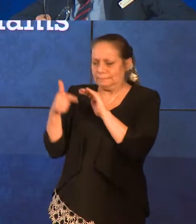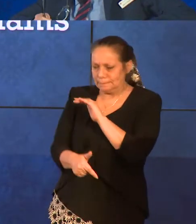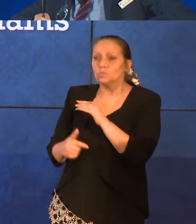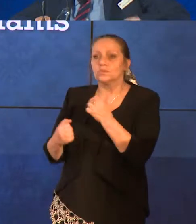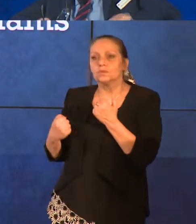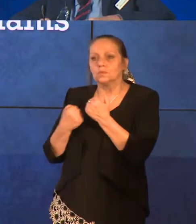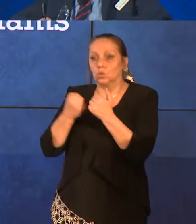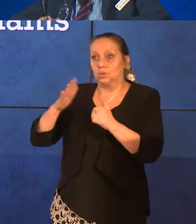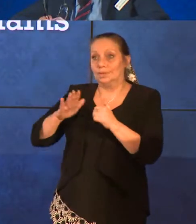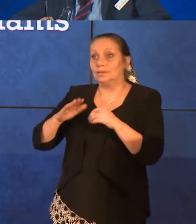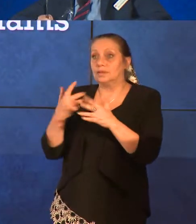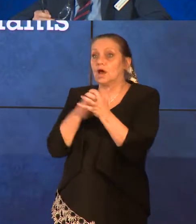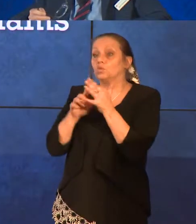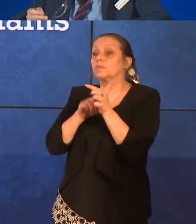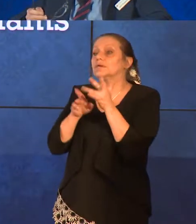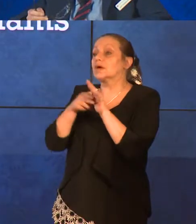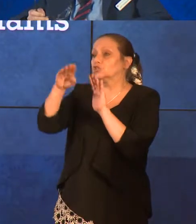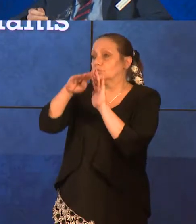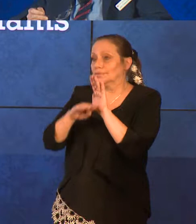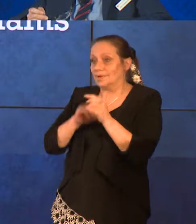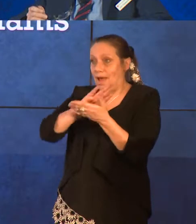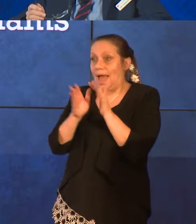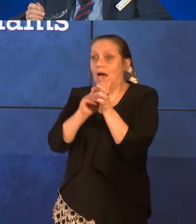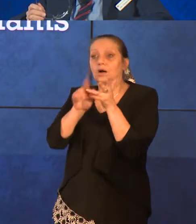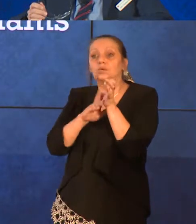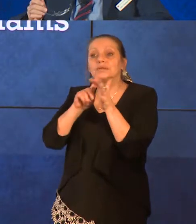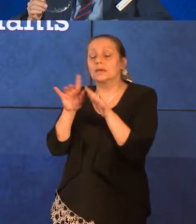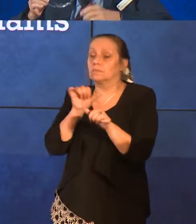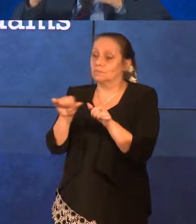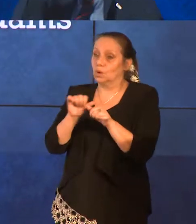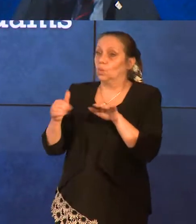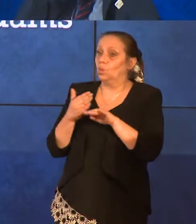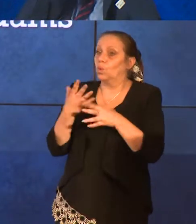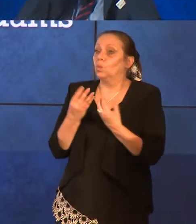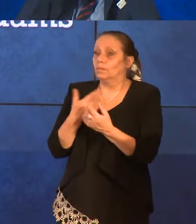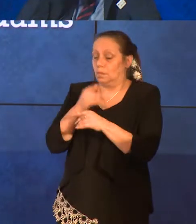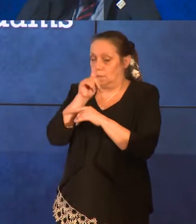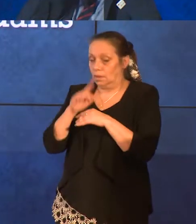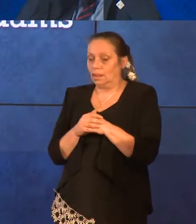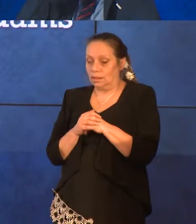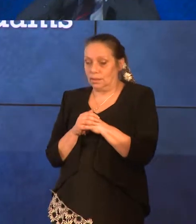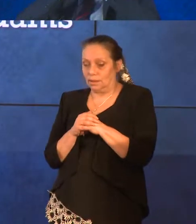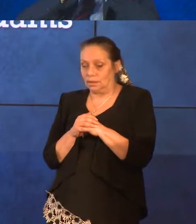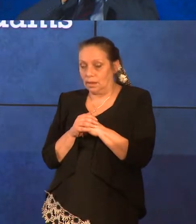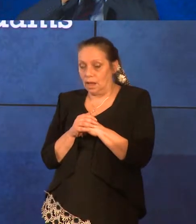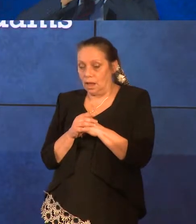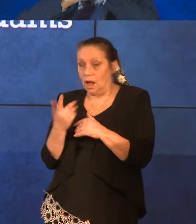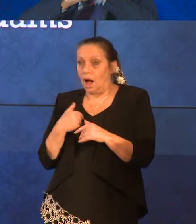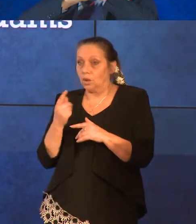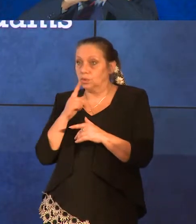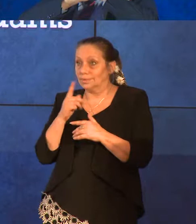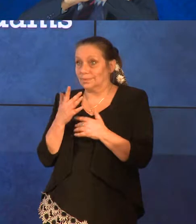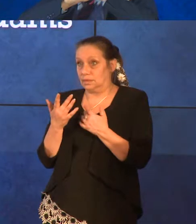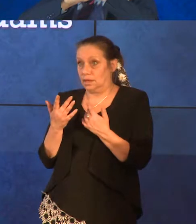made a number of recommendations as to how the scheme might better work for those people. And I would say in kind of